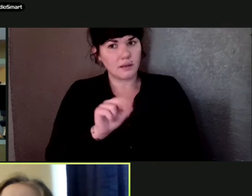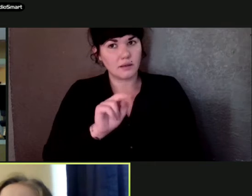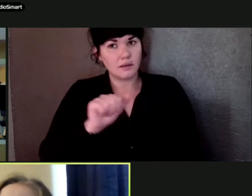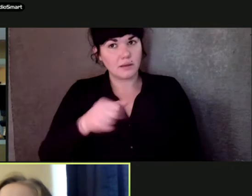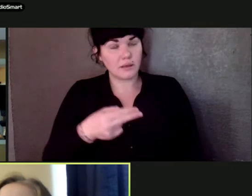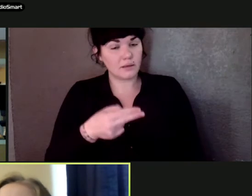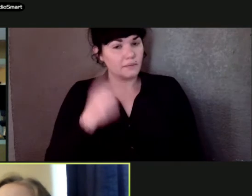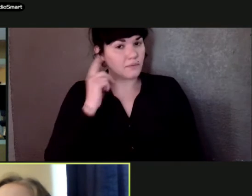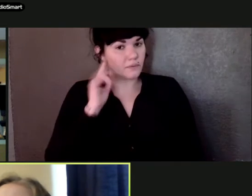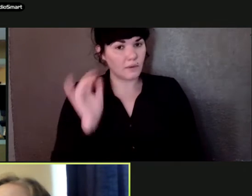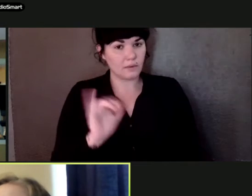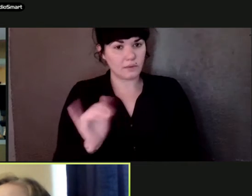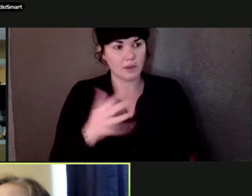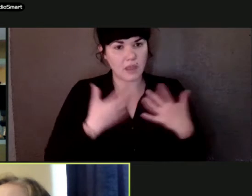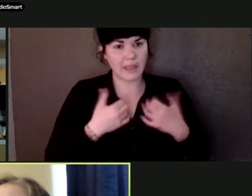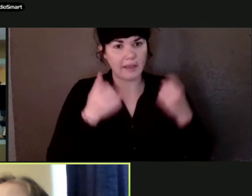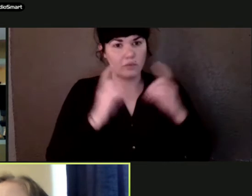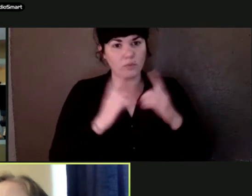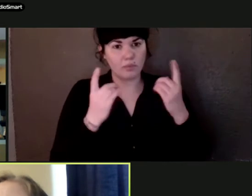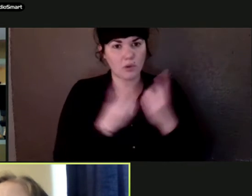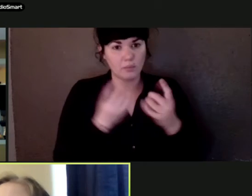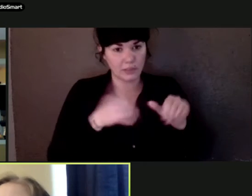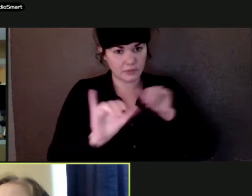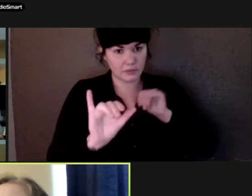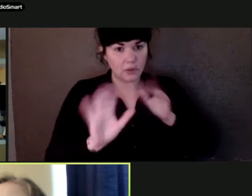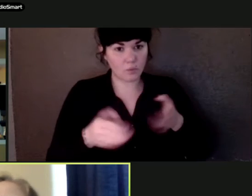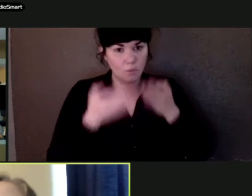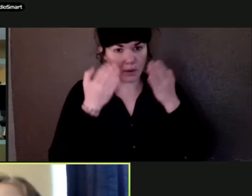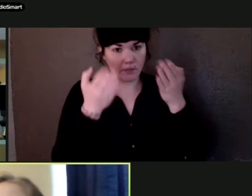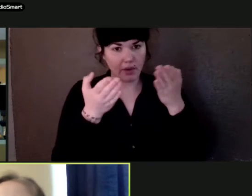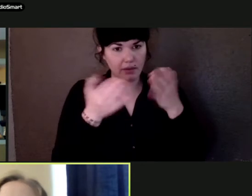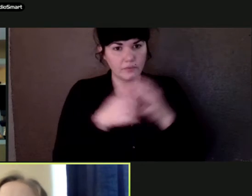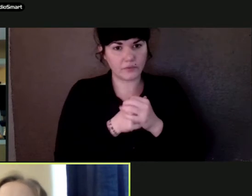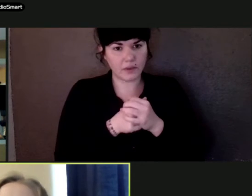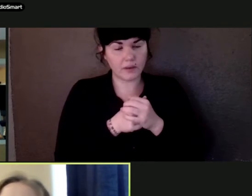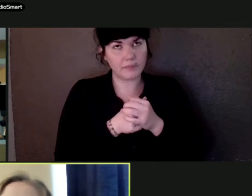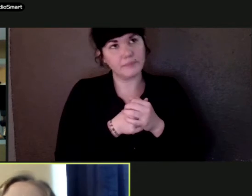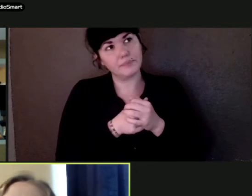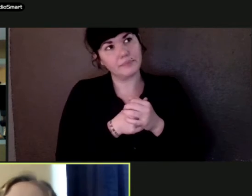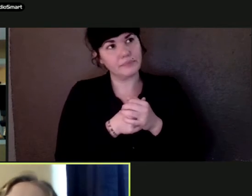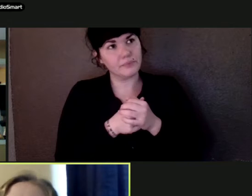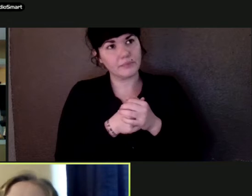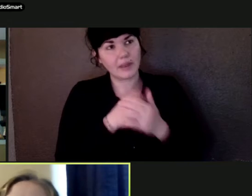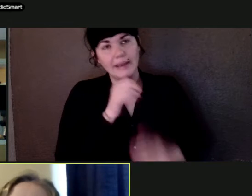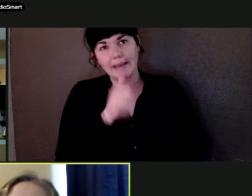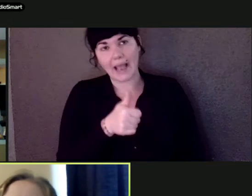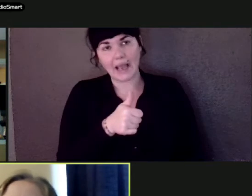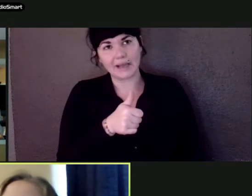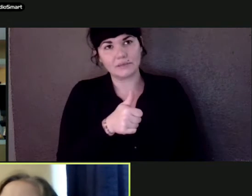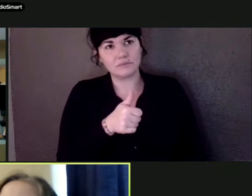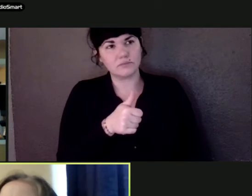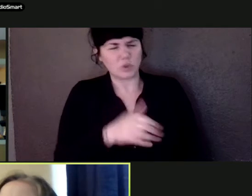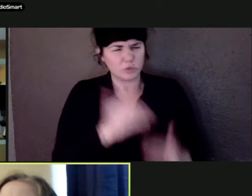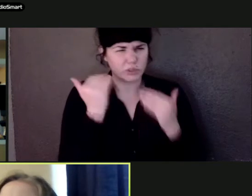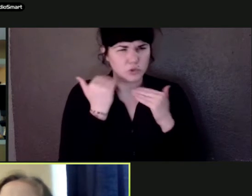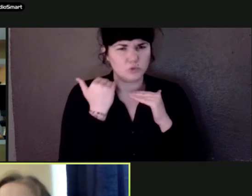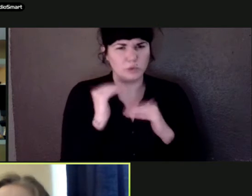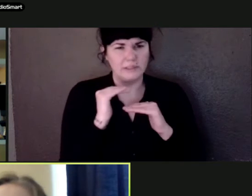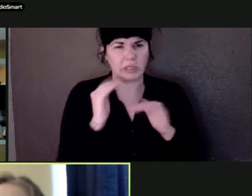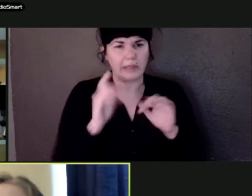some of the, I don't want to use the word restriction, but making sure that you're